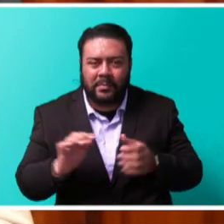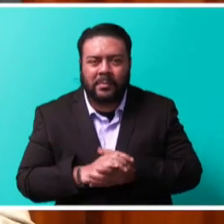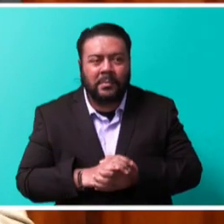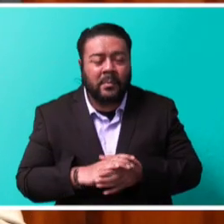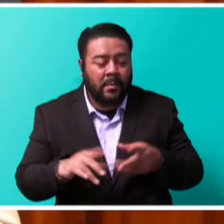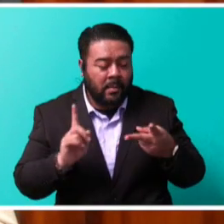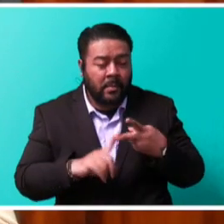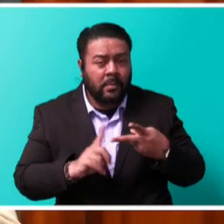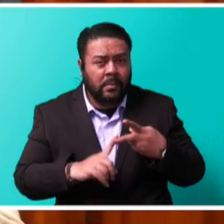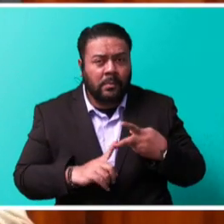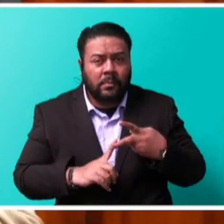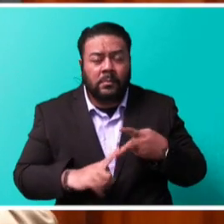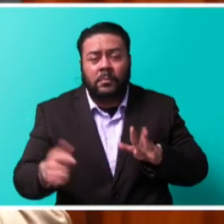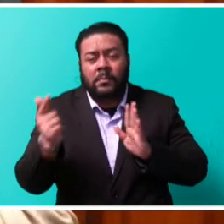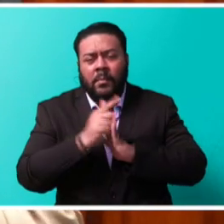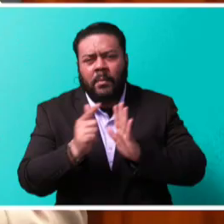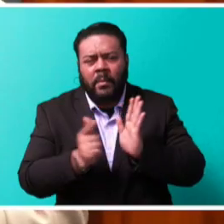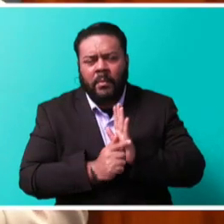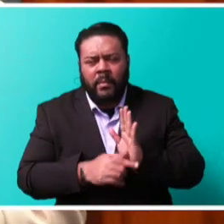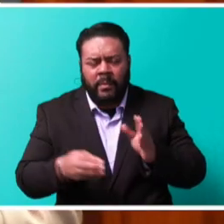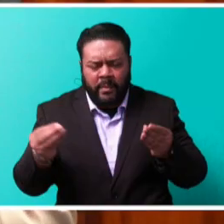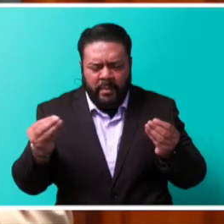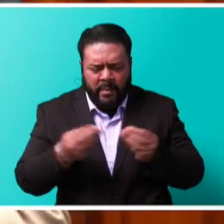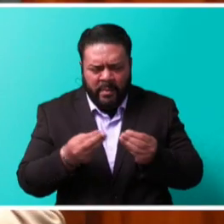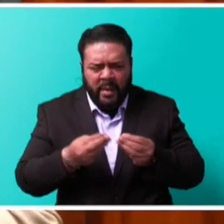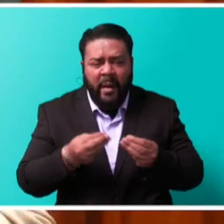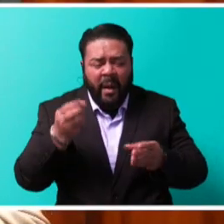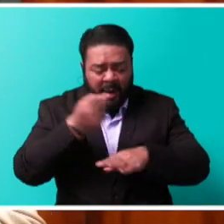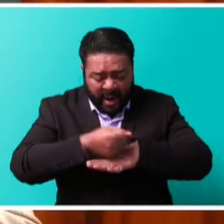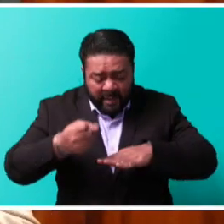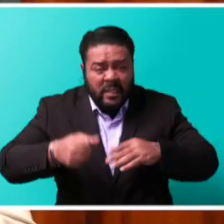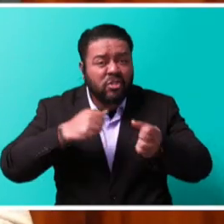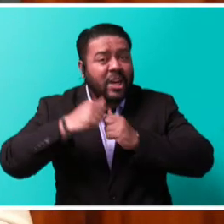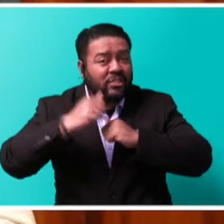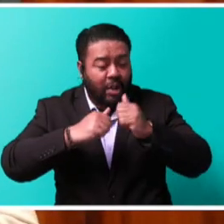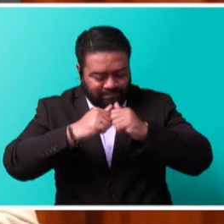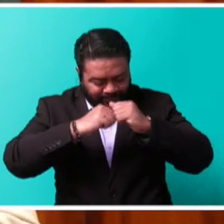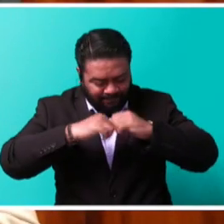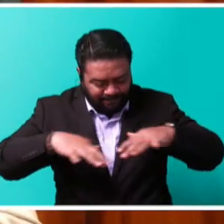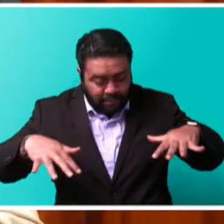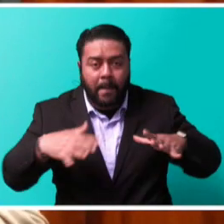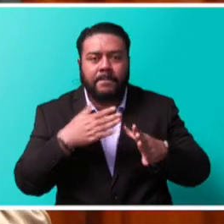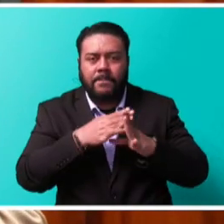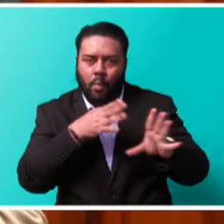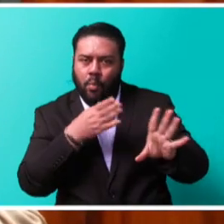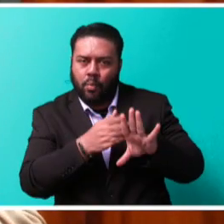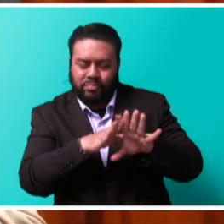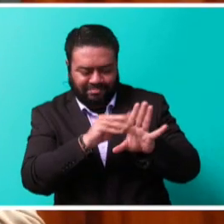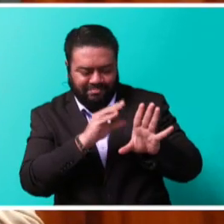Secondly, Honourable Speaker, the legislation introduces a modern governance structure for the forestry sector. This includes clearer